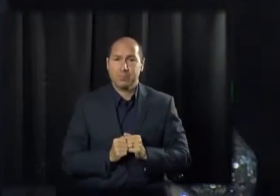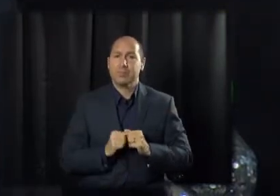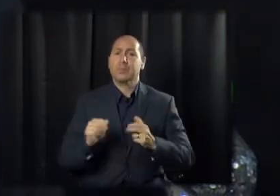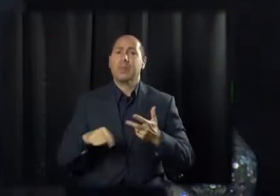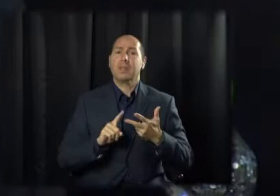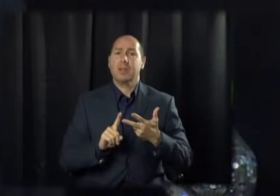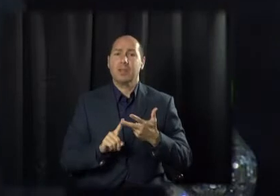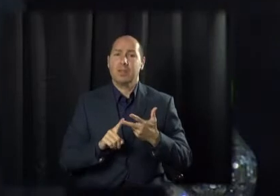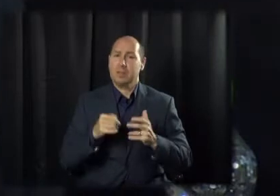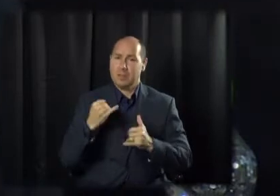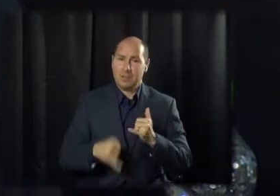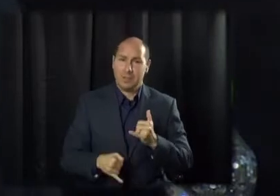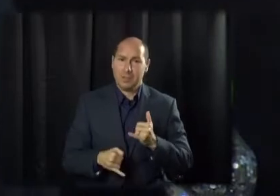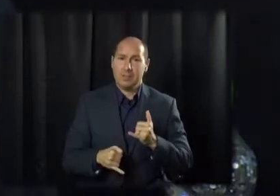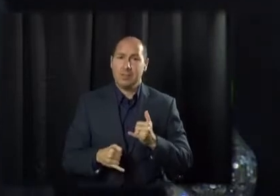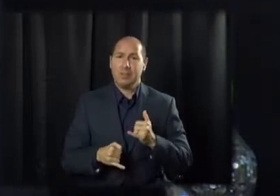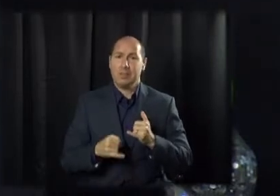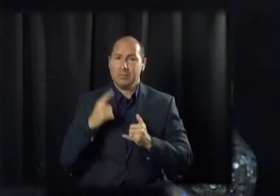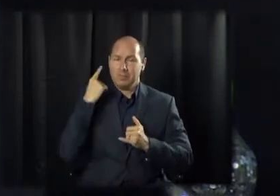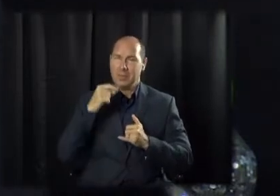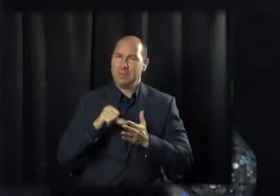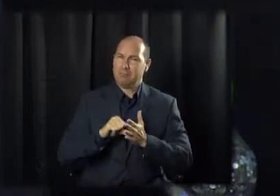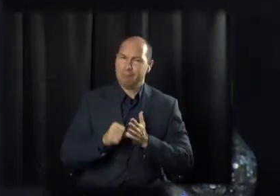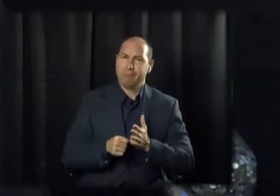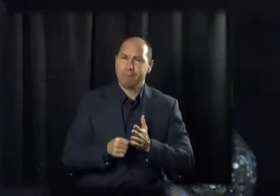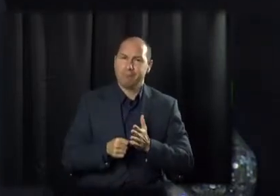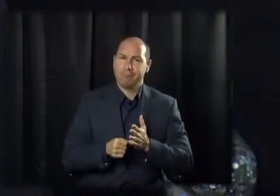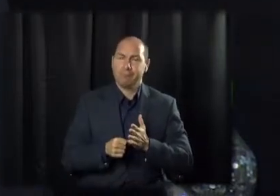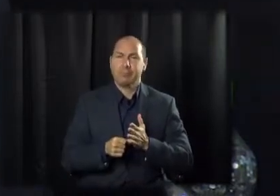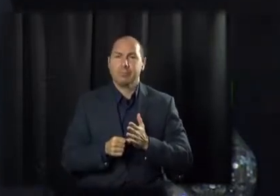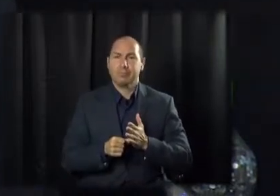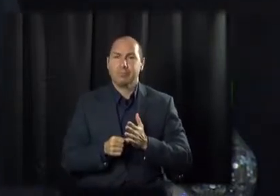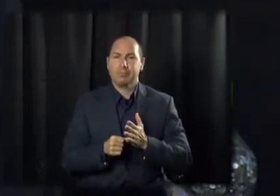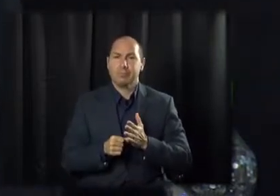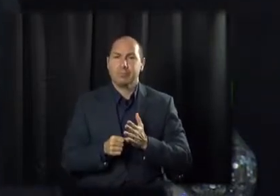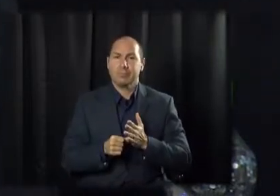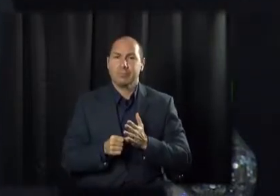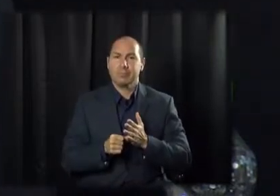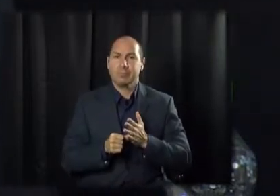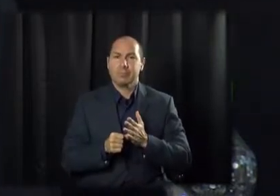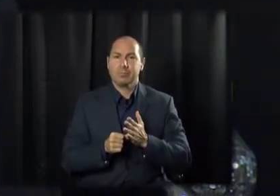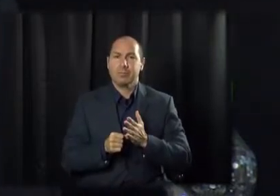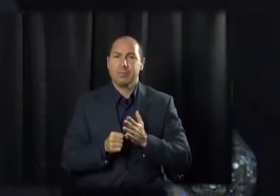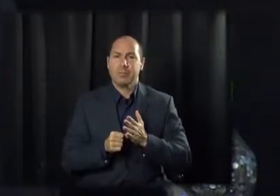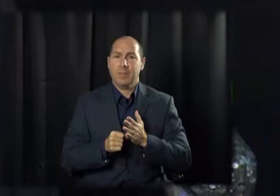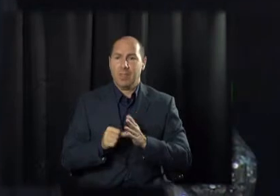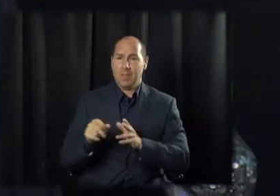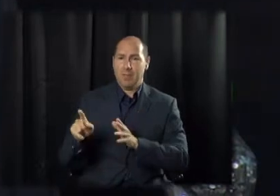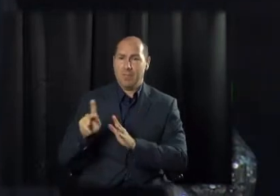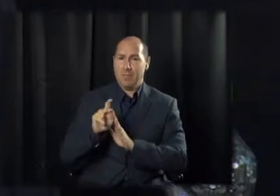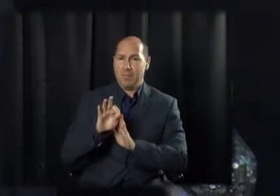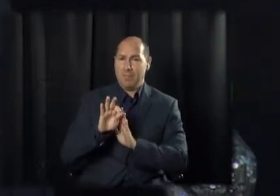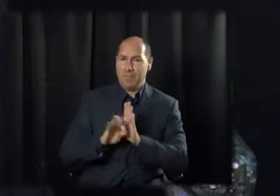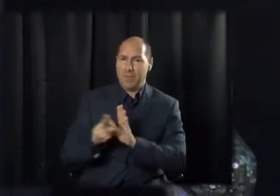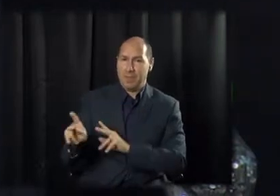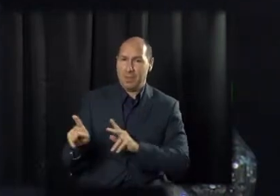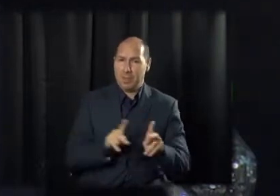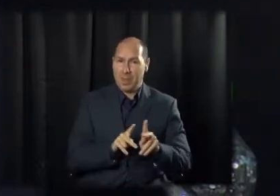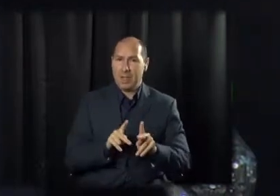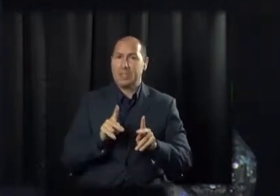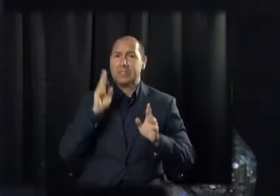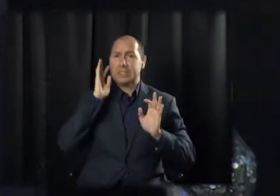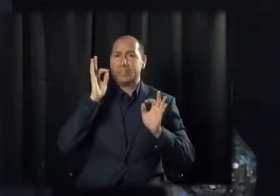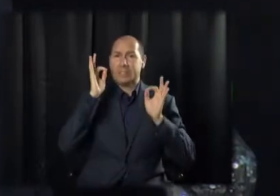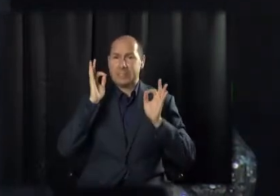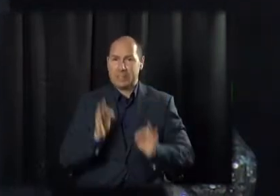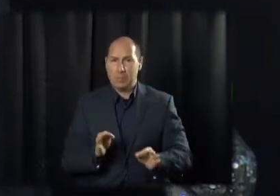finally, just to underscore that the objective of the fiscal plan is to make sure no